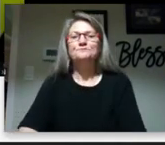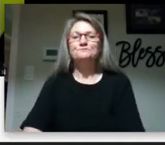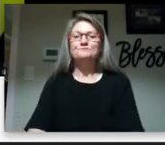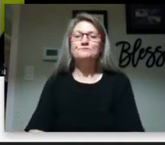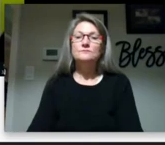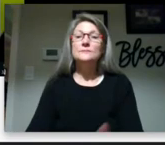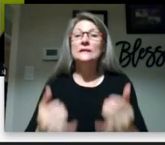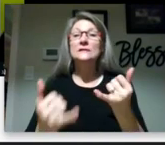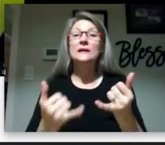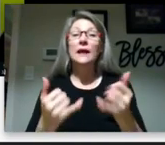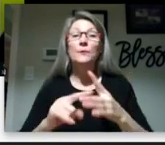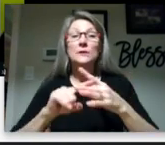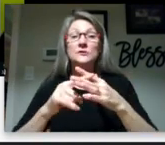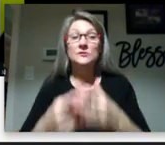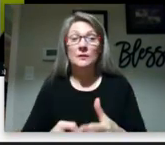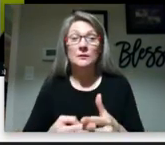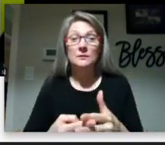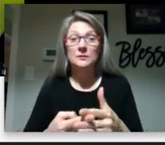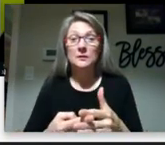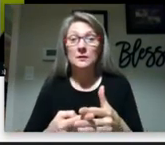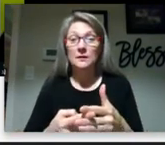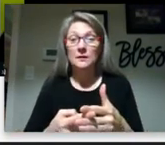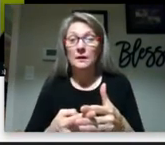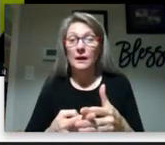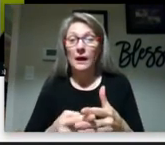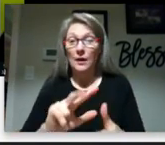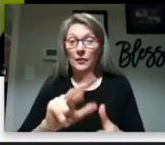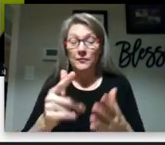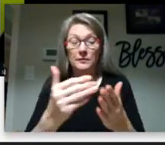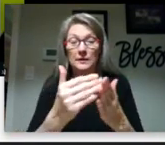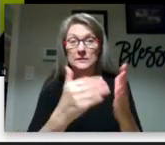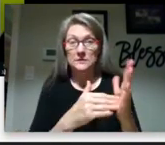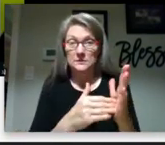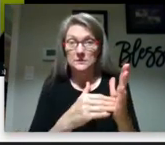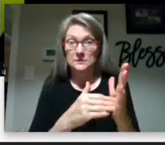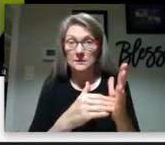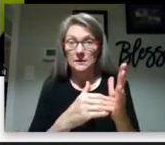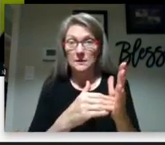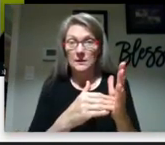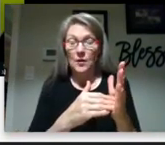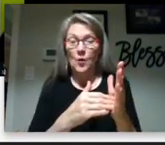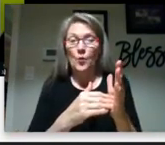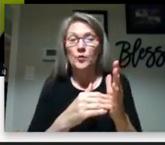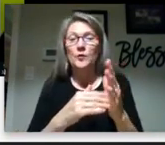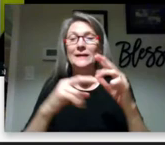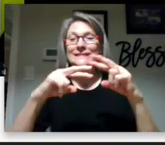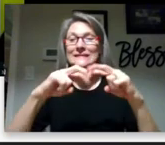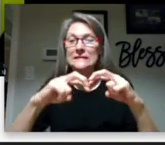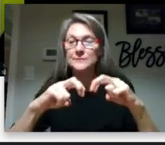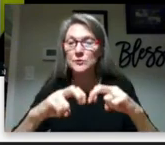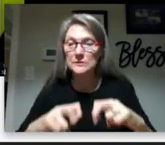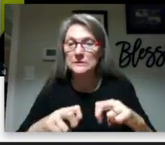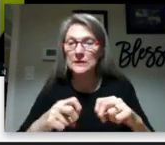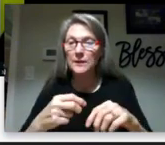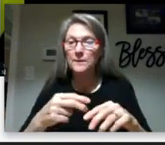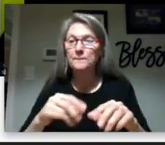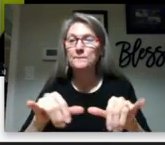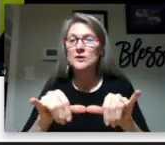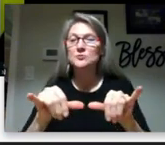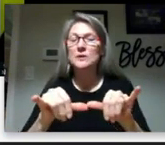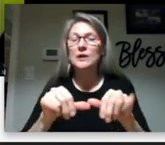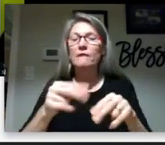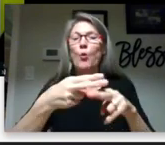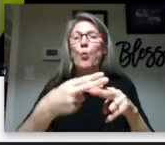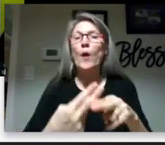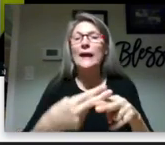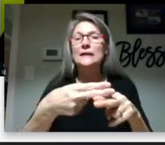Today we're jumping into our third lesson. We're digging deeper into the measurement of weight. We really